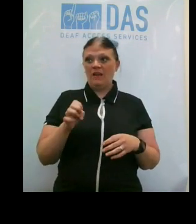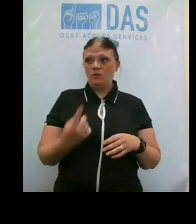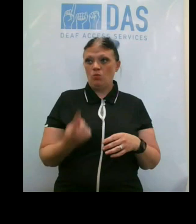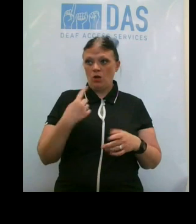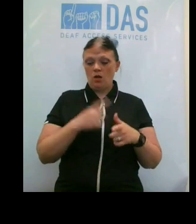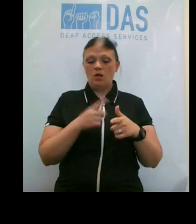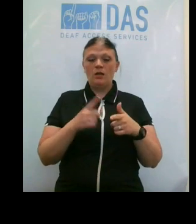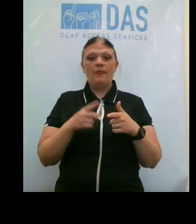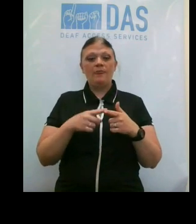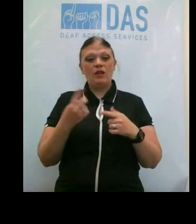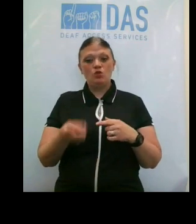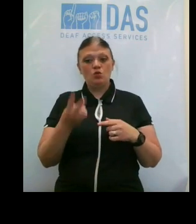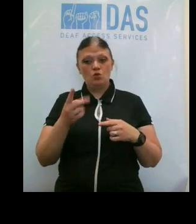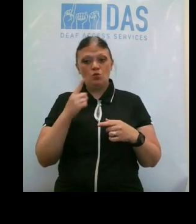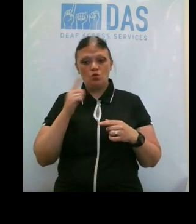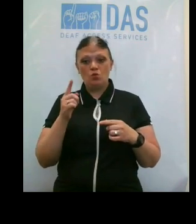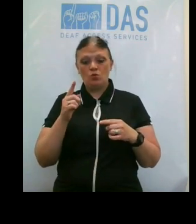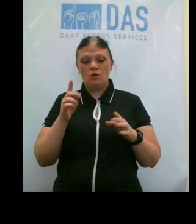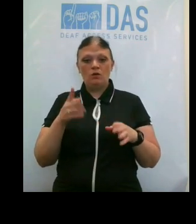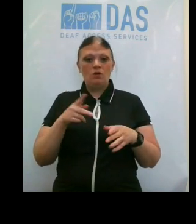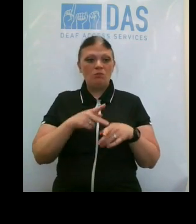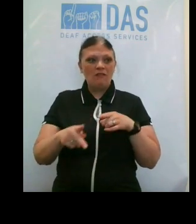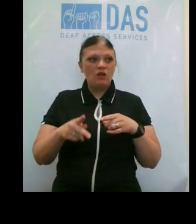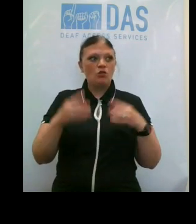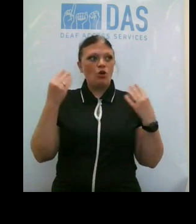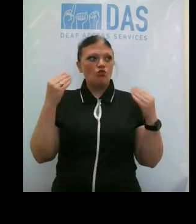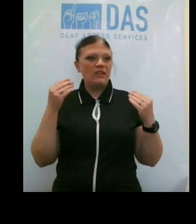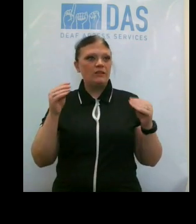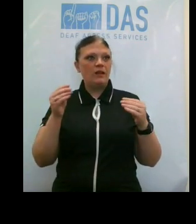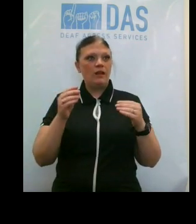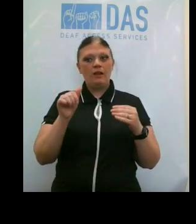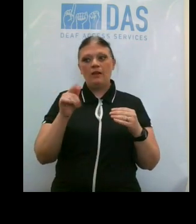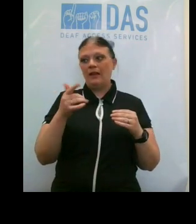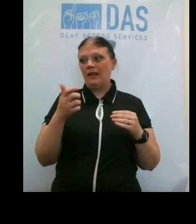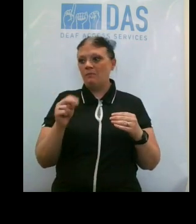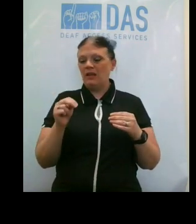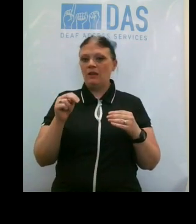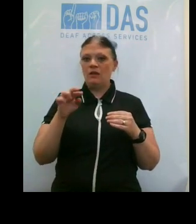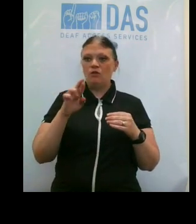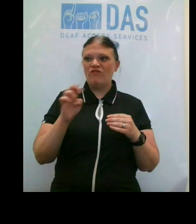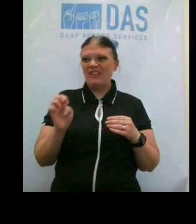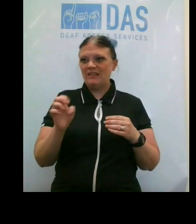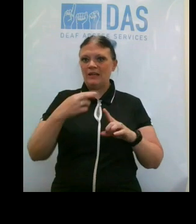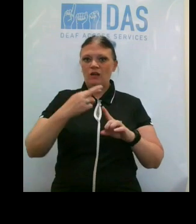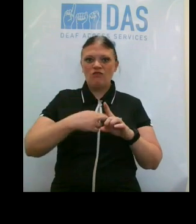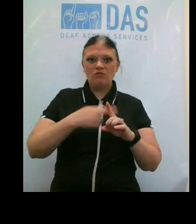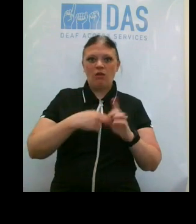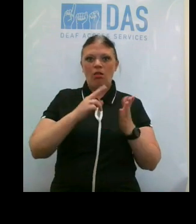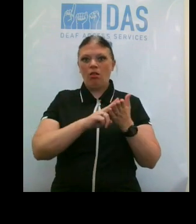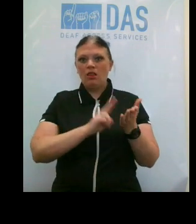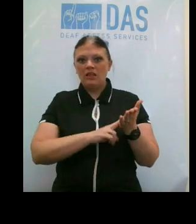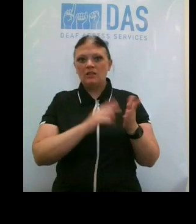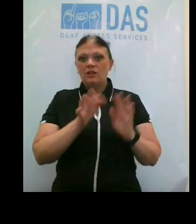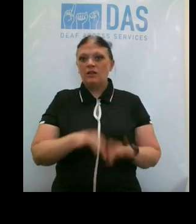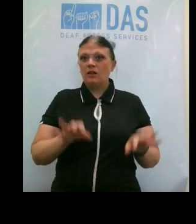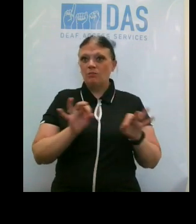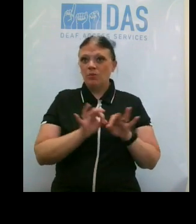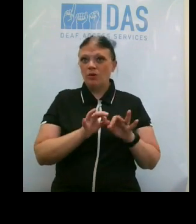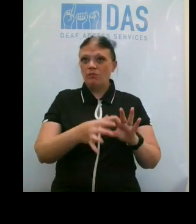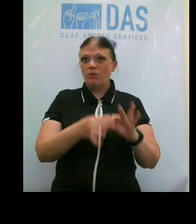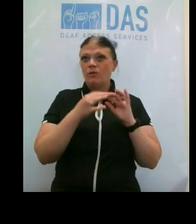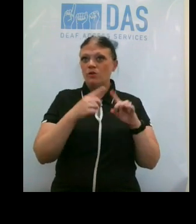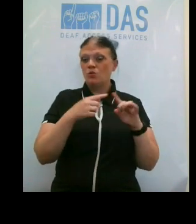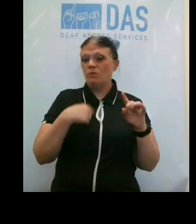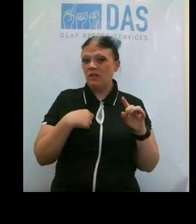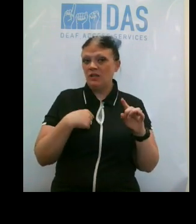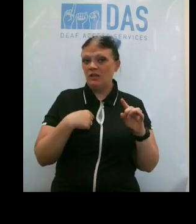next, which includes professional services, retail, administrative support, real estate, rental and leasing, and then of course the important one as it pertains to me at this